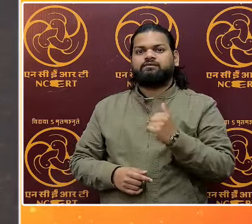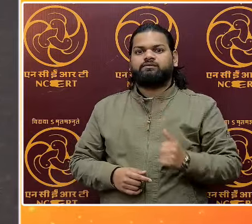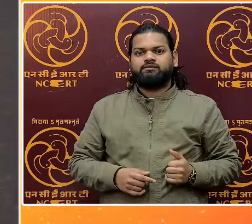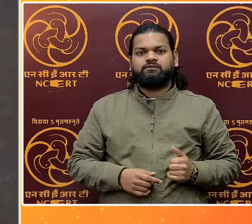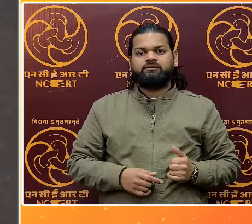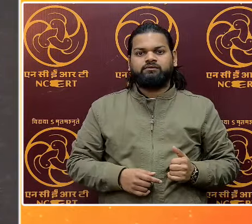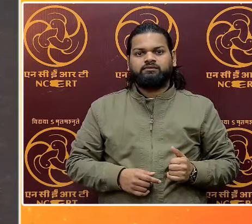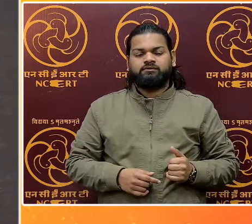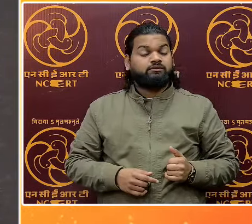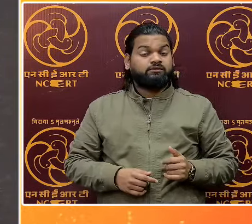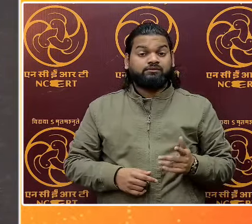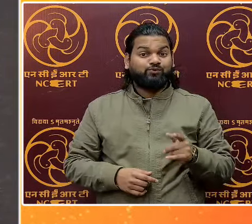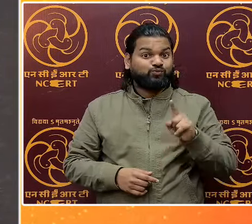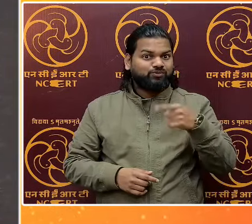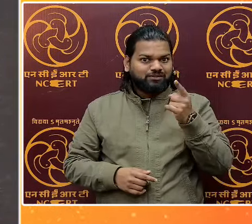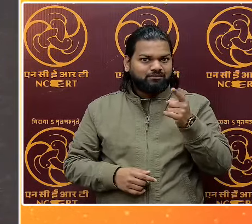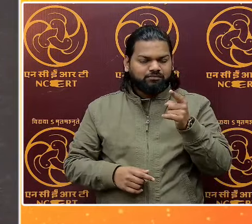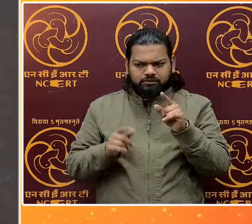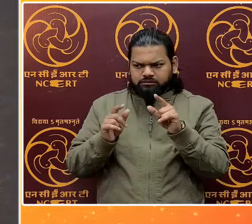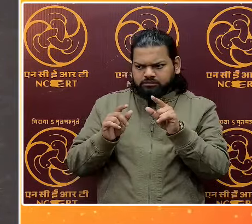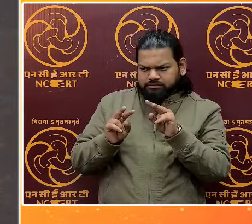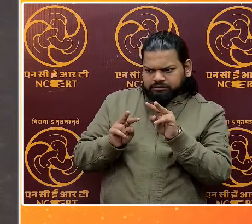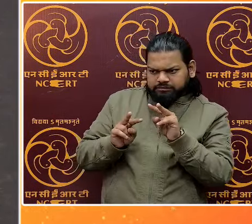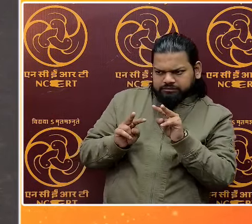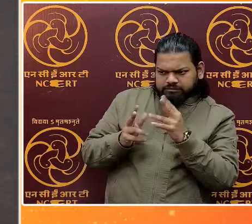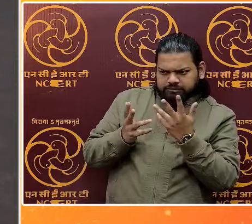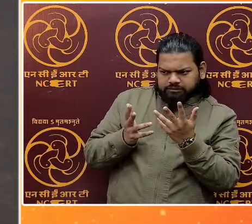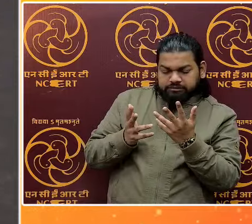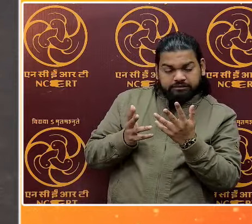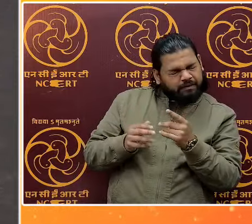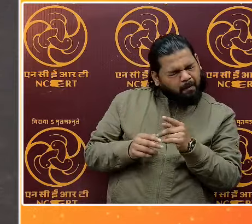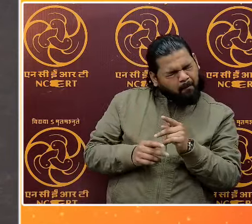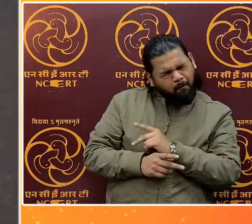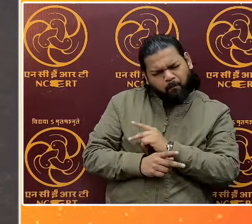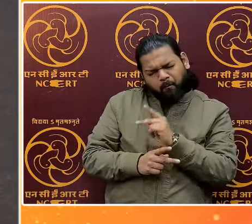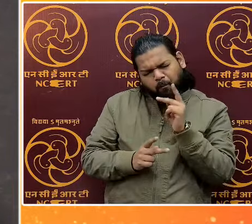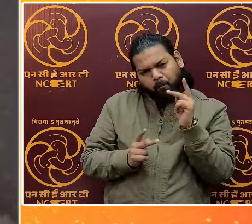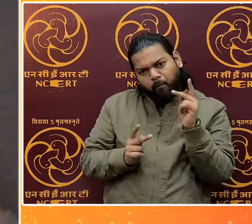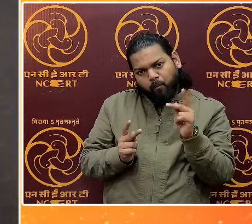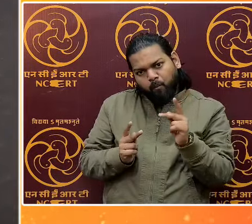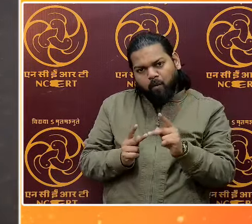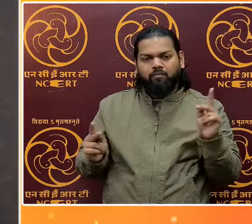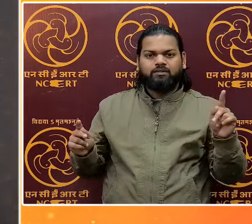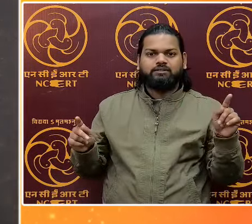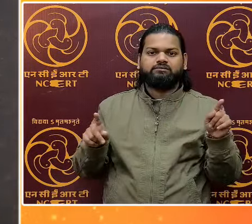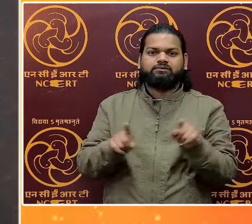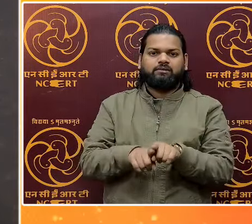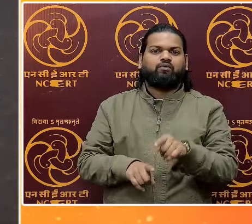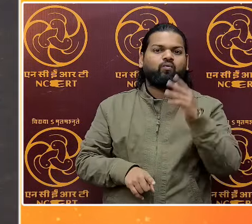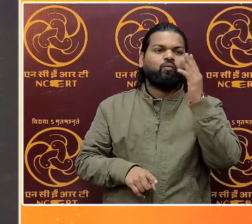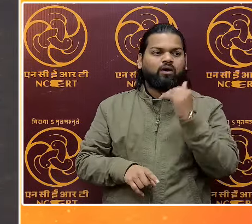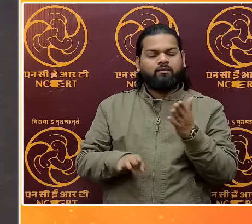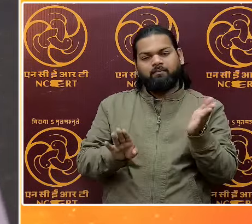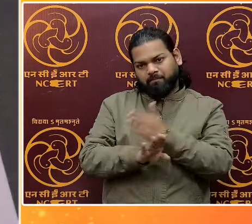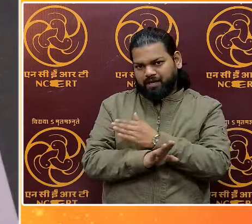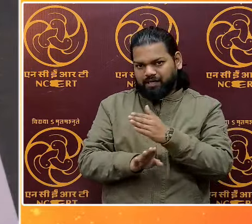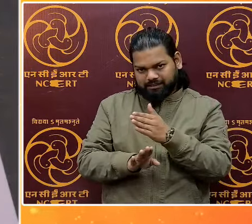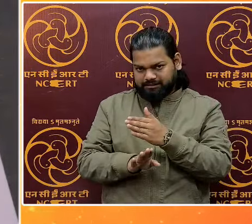And guess what? The observation is exactly the same, because the angle that I have